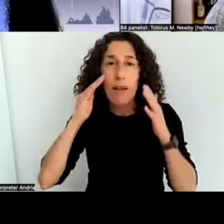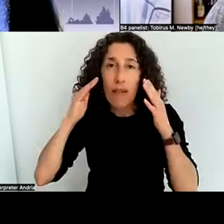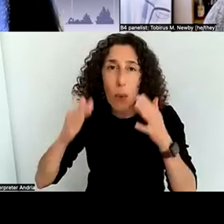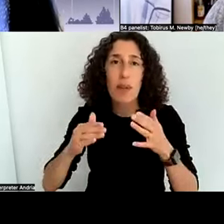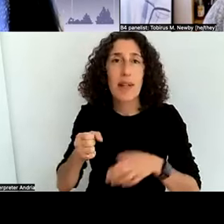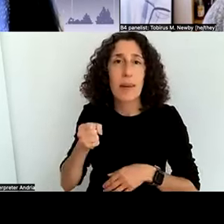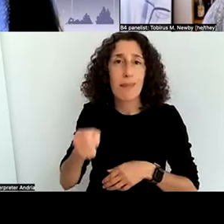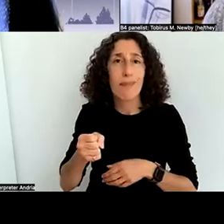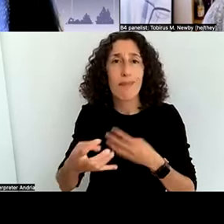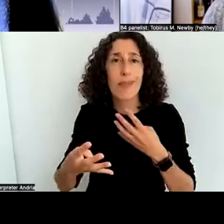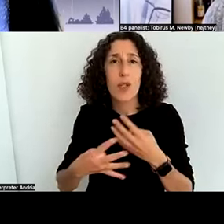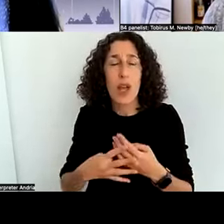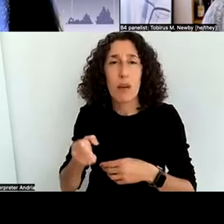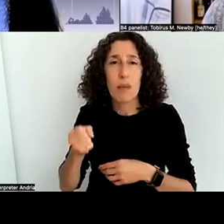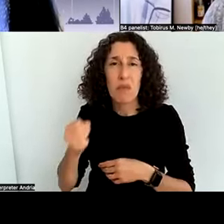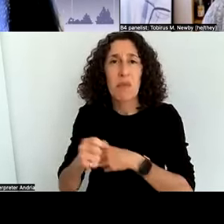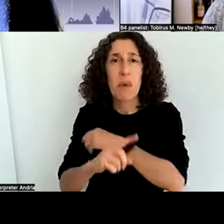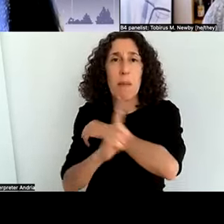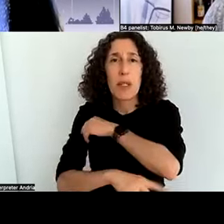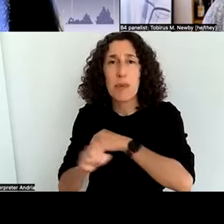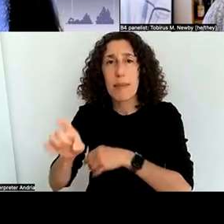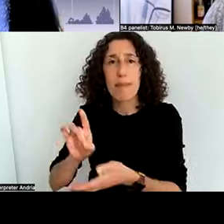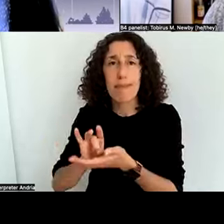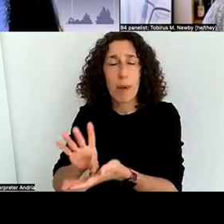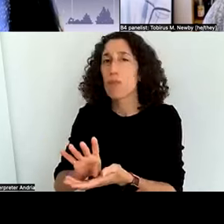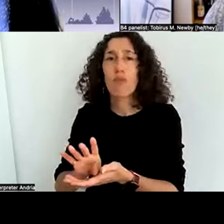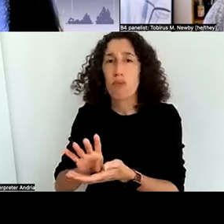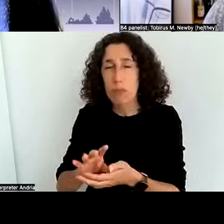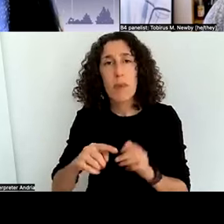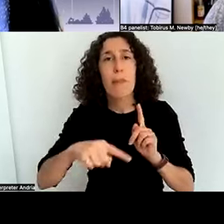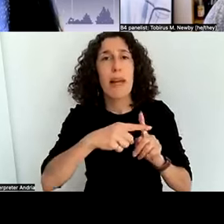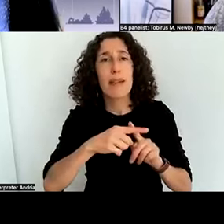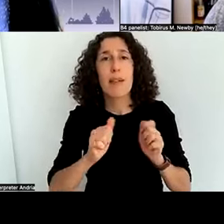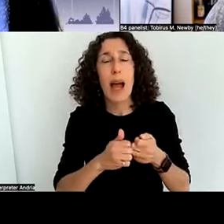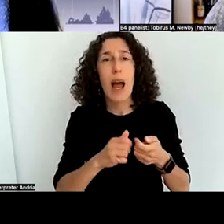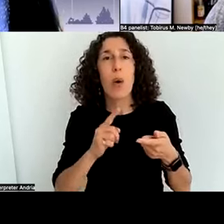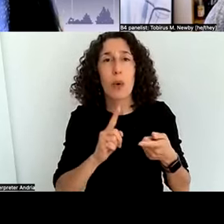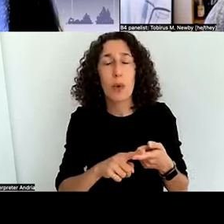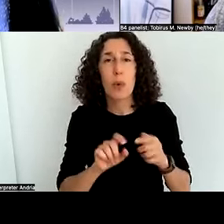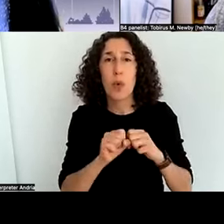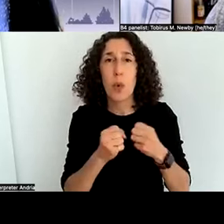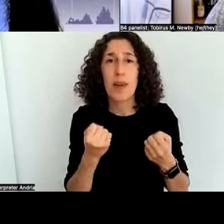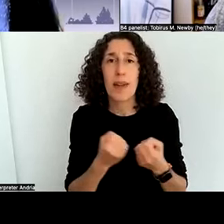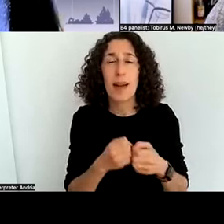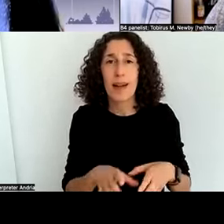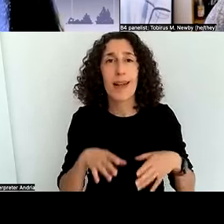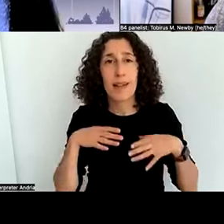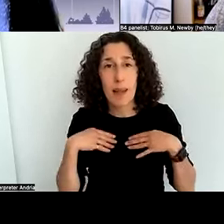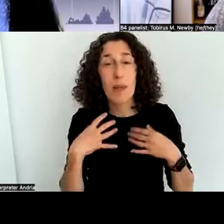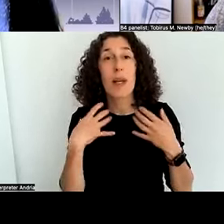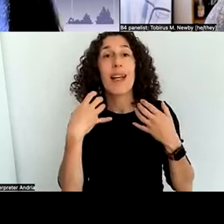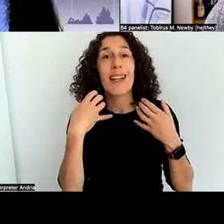on punishment and banishment, and that believe that everyone is forever redeemable and everyone can heal and offer